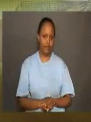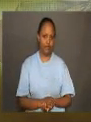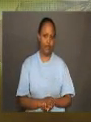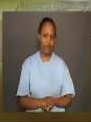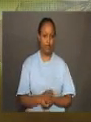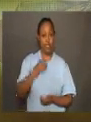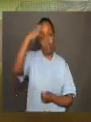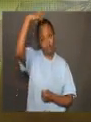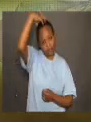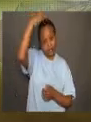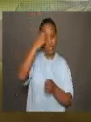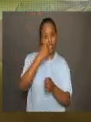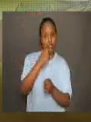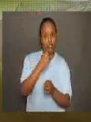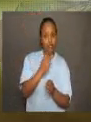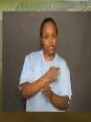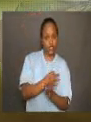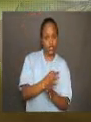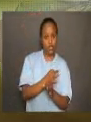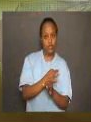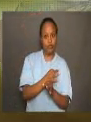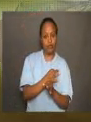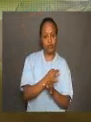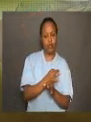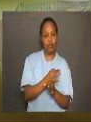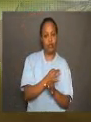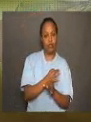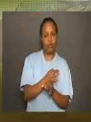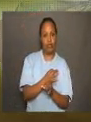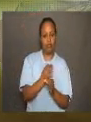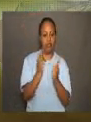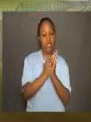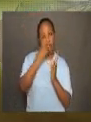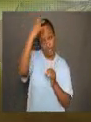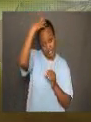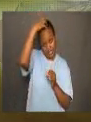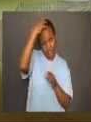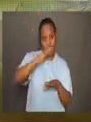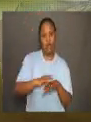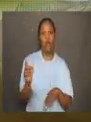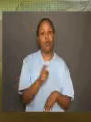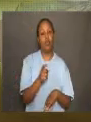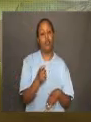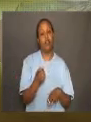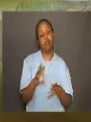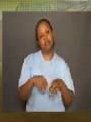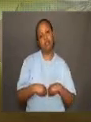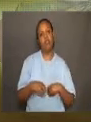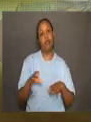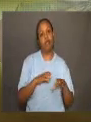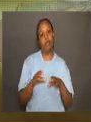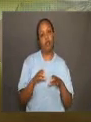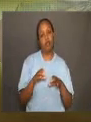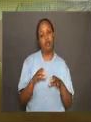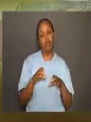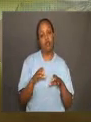When a government functions within the confines of the Constitution and receives its